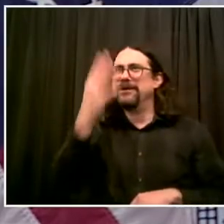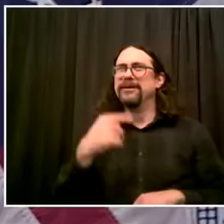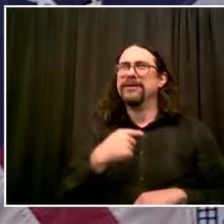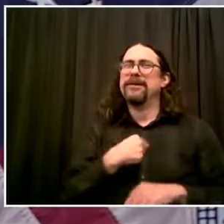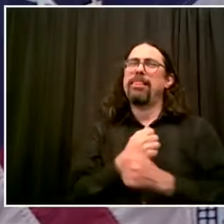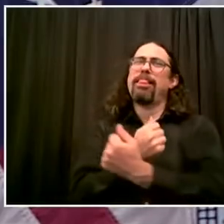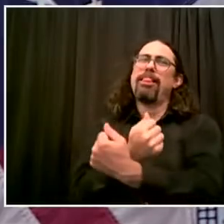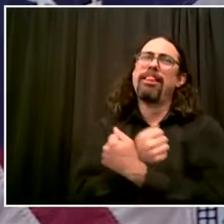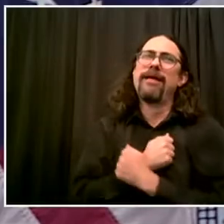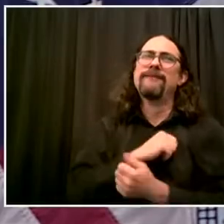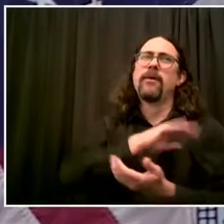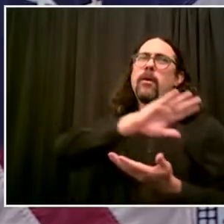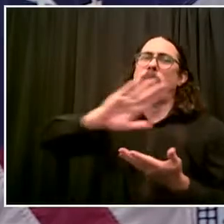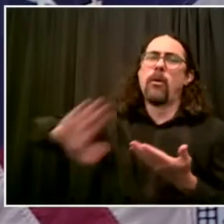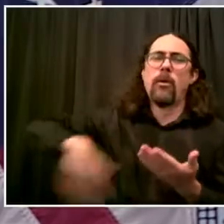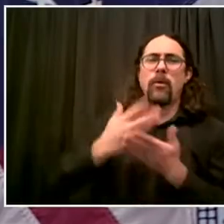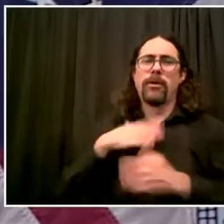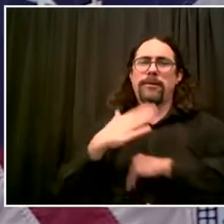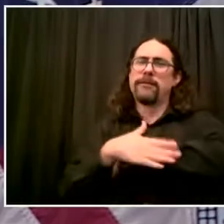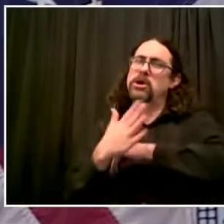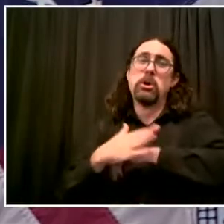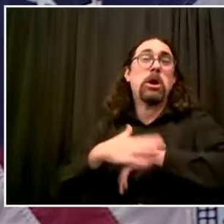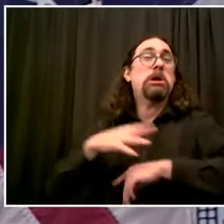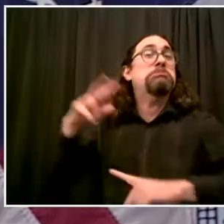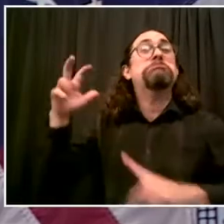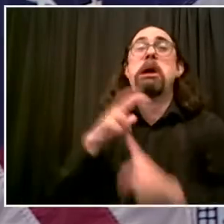Let's try Gersh again. Gersh, do we have you?